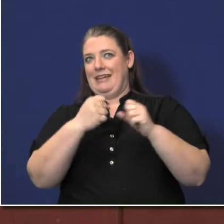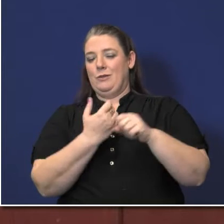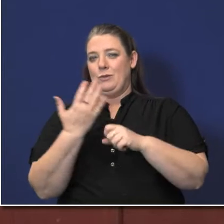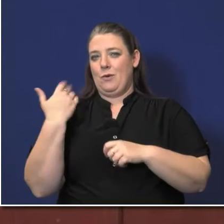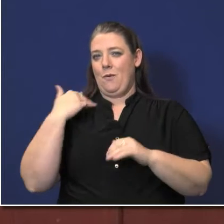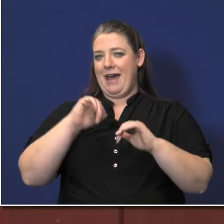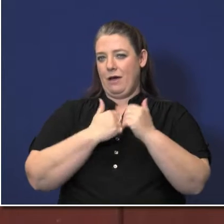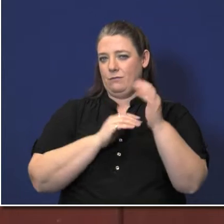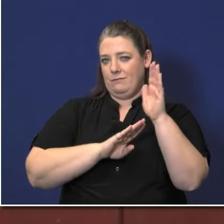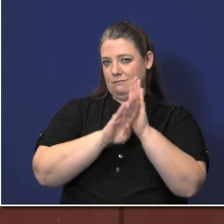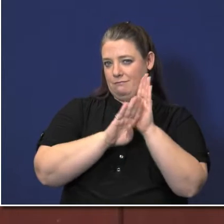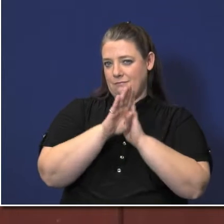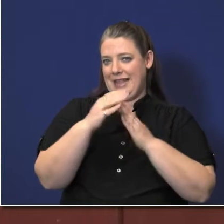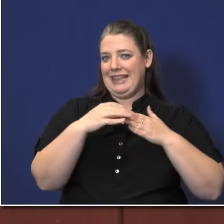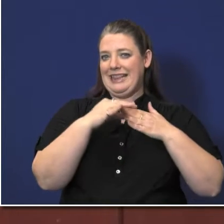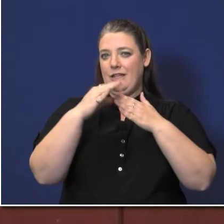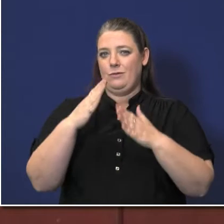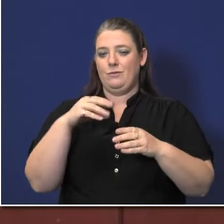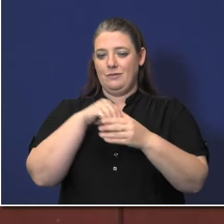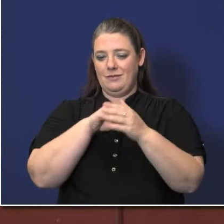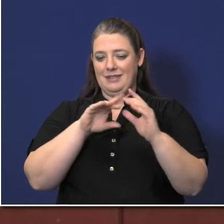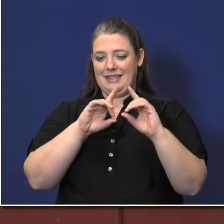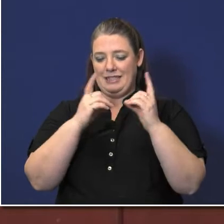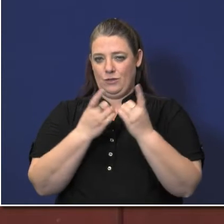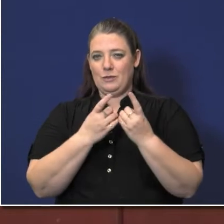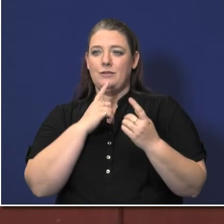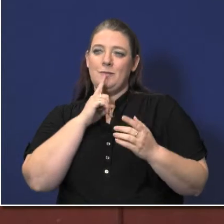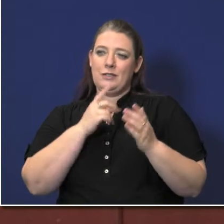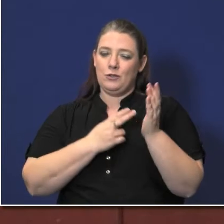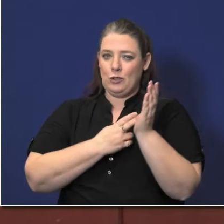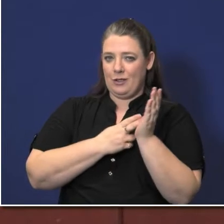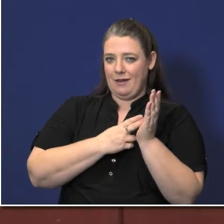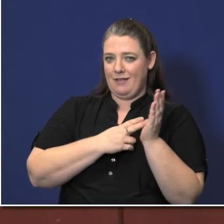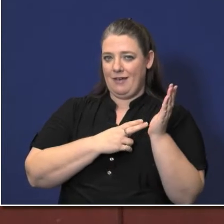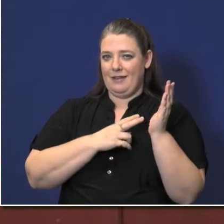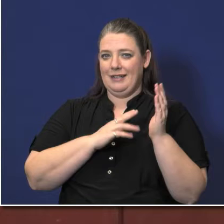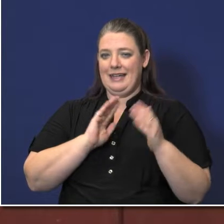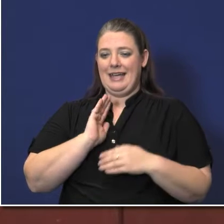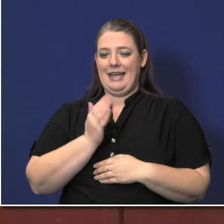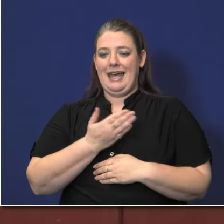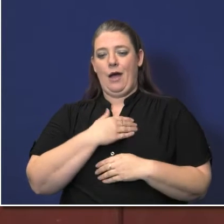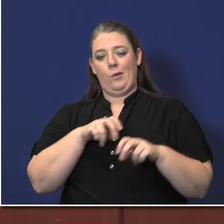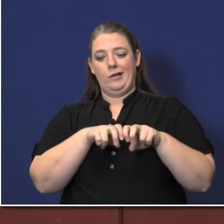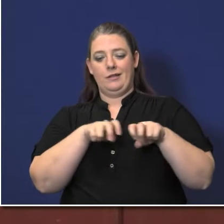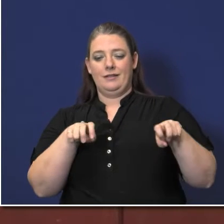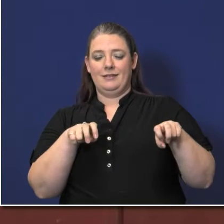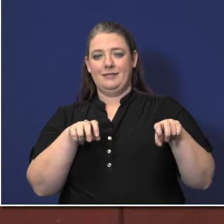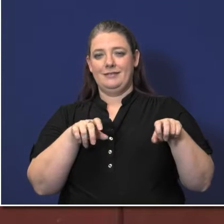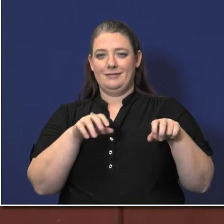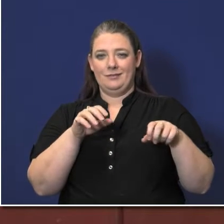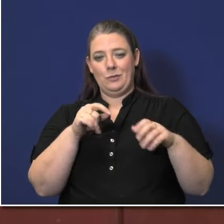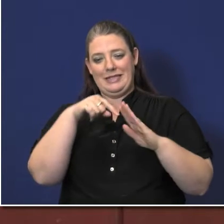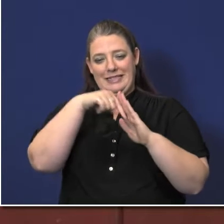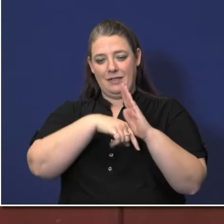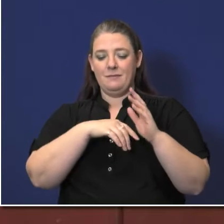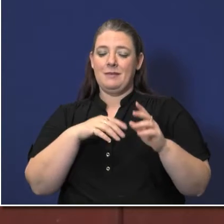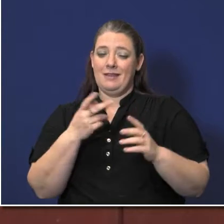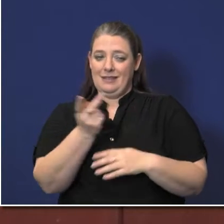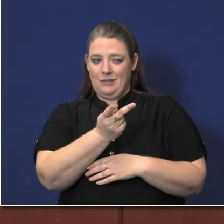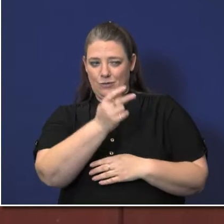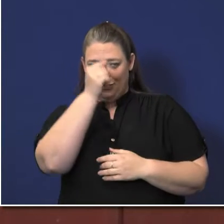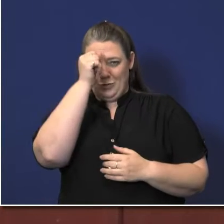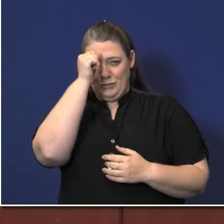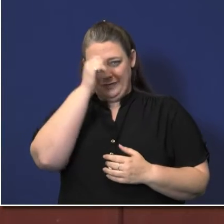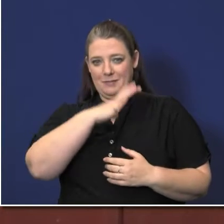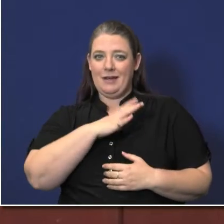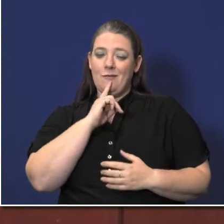develop leaders in our district to make sure that our bench was always deep. And these two gentlemen right here are an example